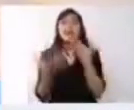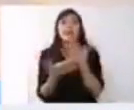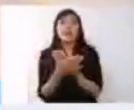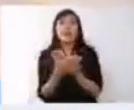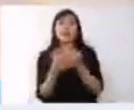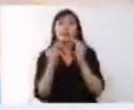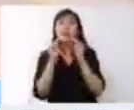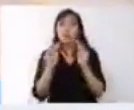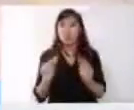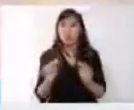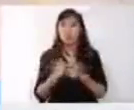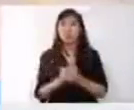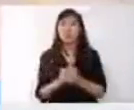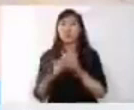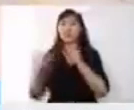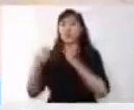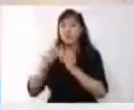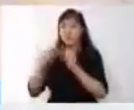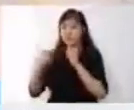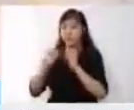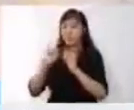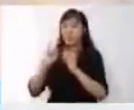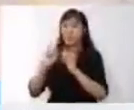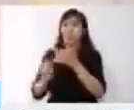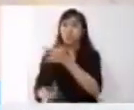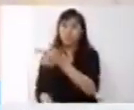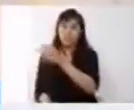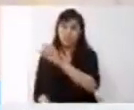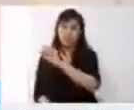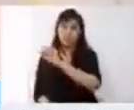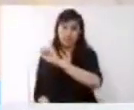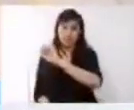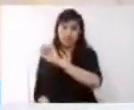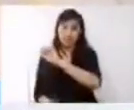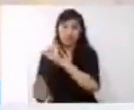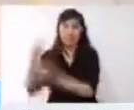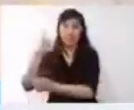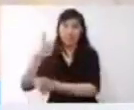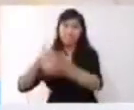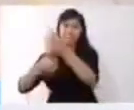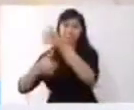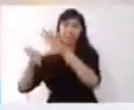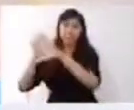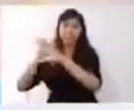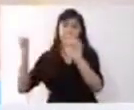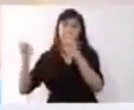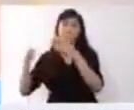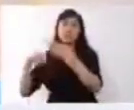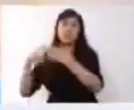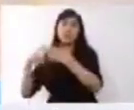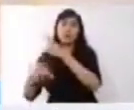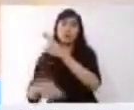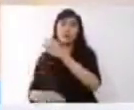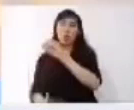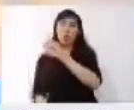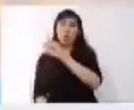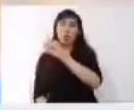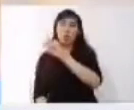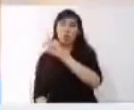GSIS recently reopened the COVID-19 emergency loan program from September 28 until